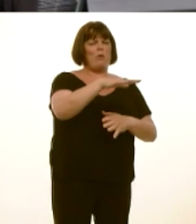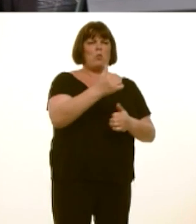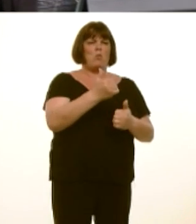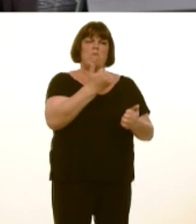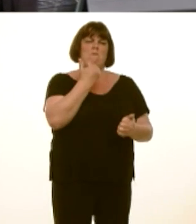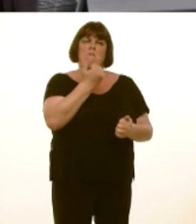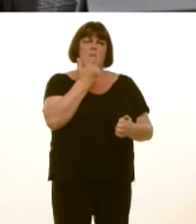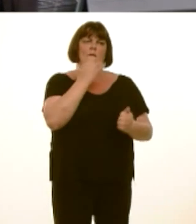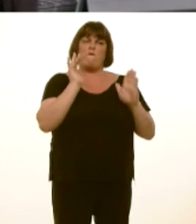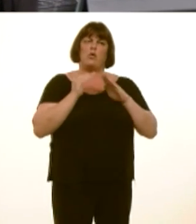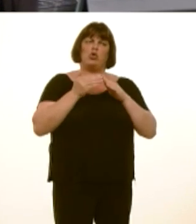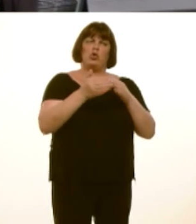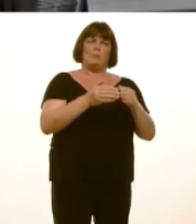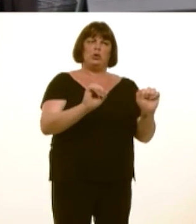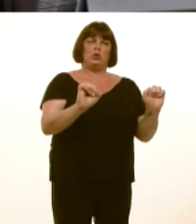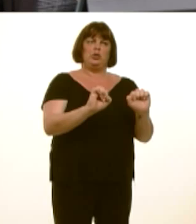ships that are